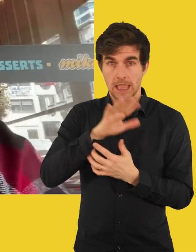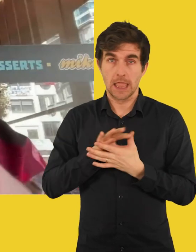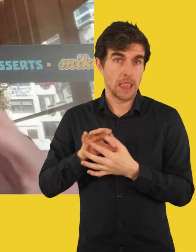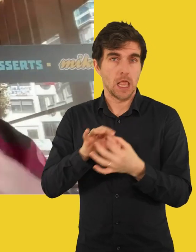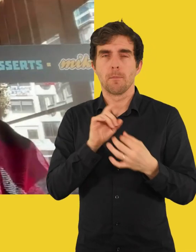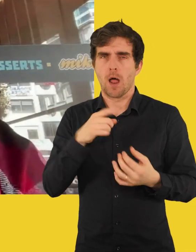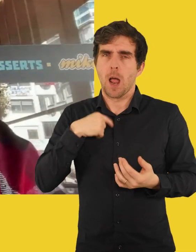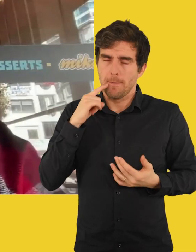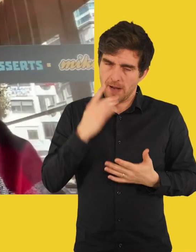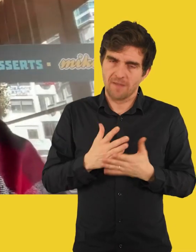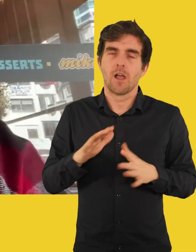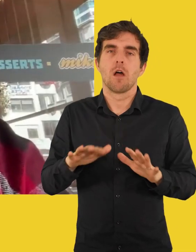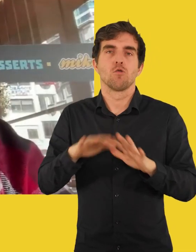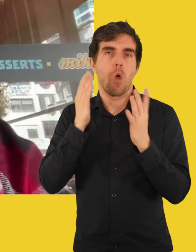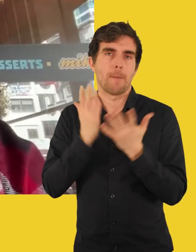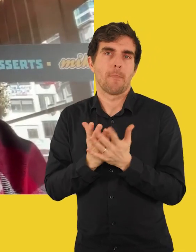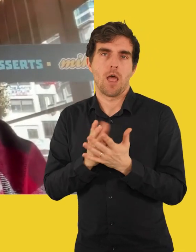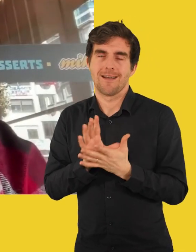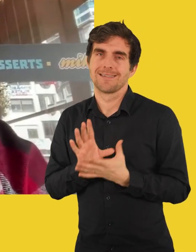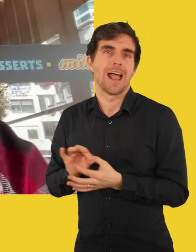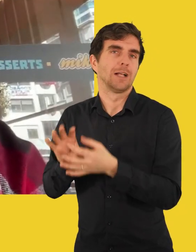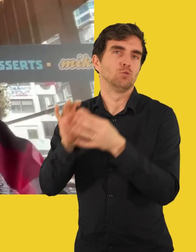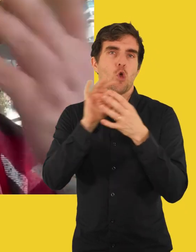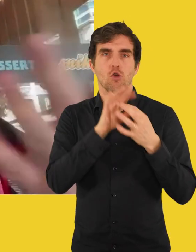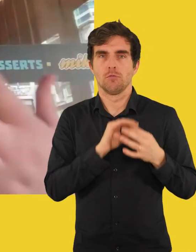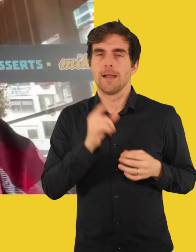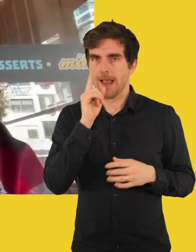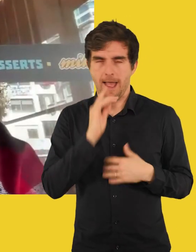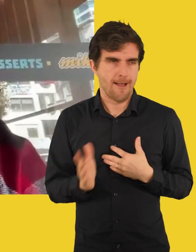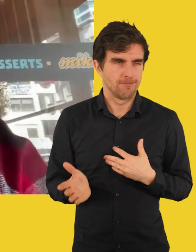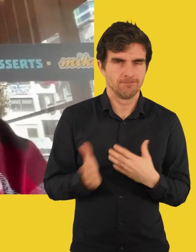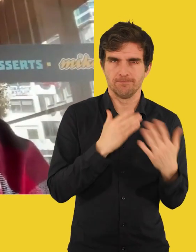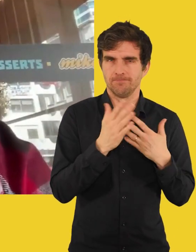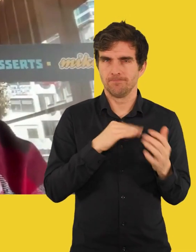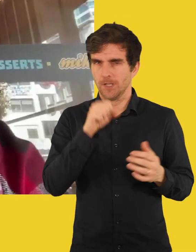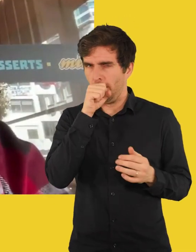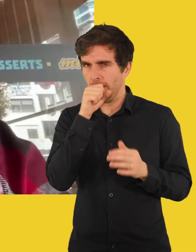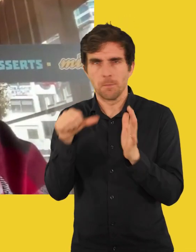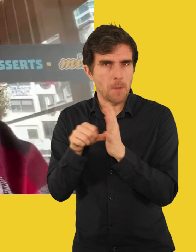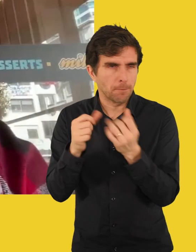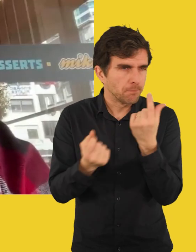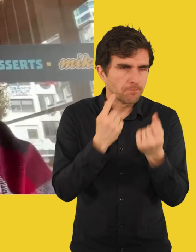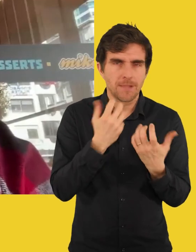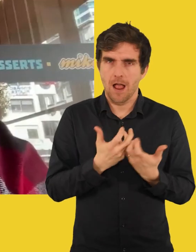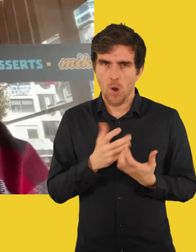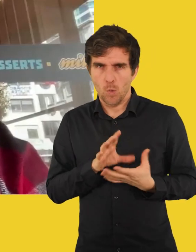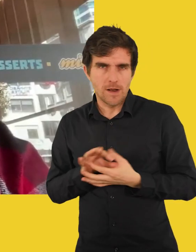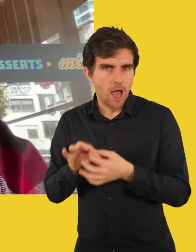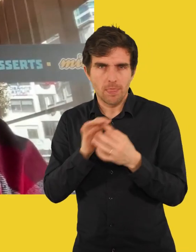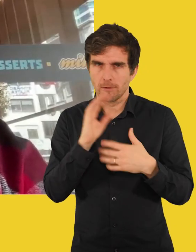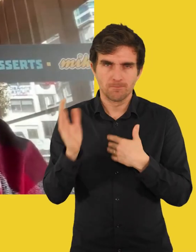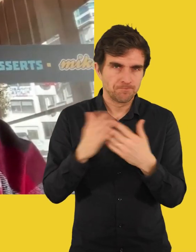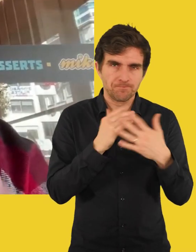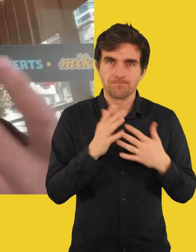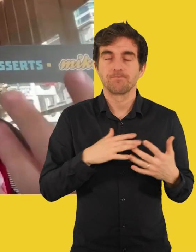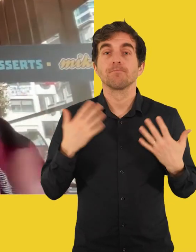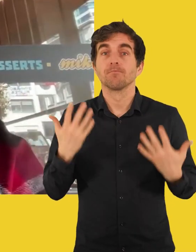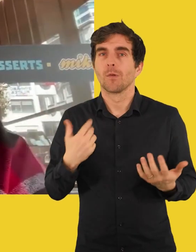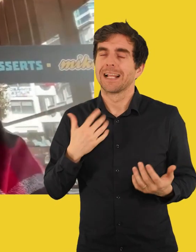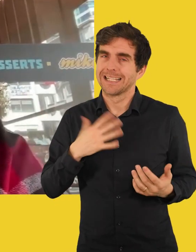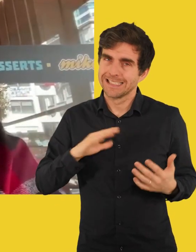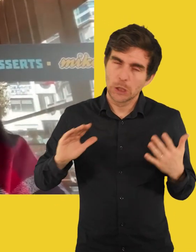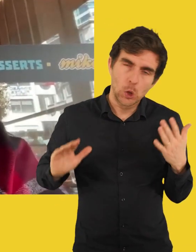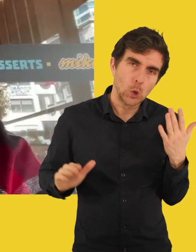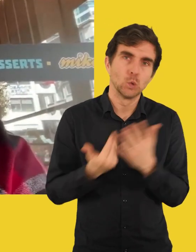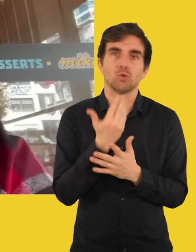Turkey relationship, but I believe with global networks we can solve these issues together. And